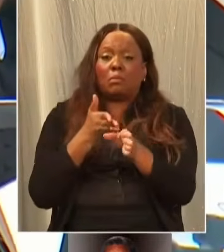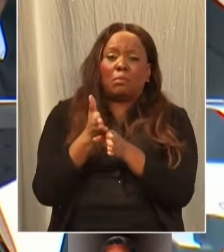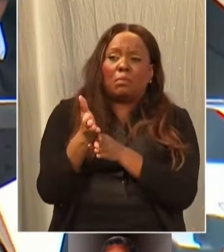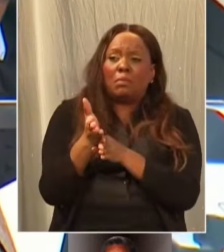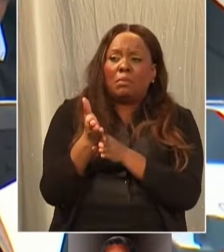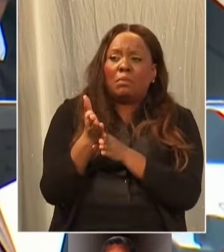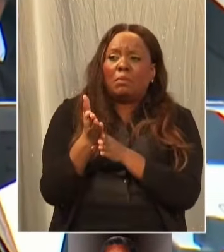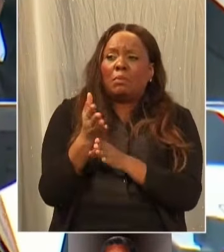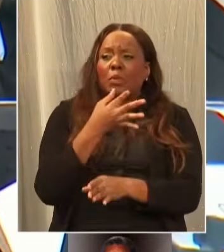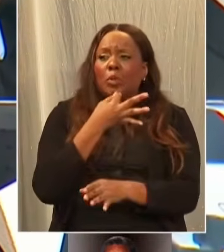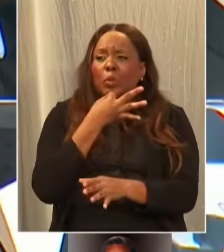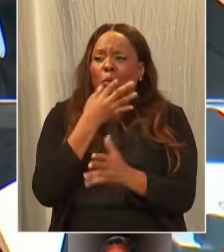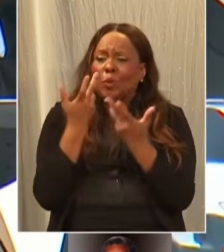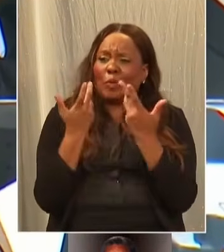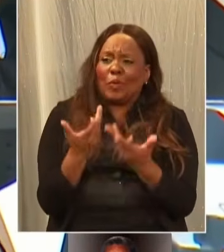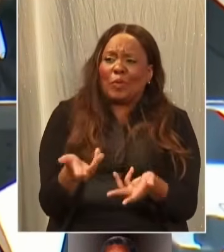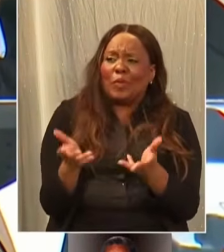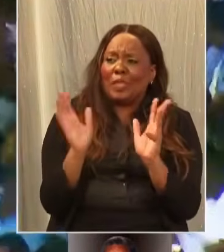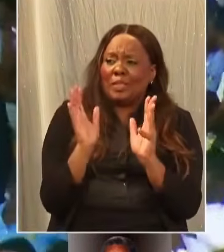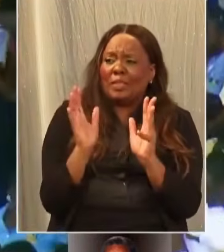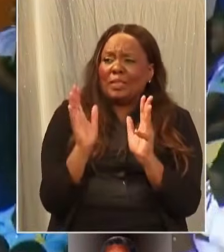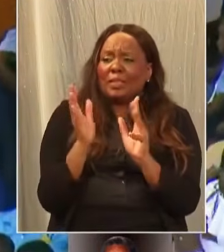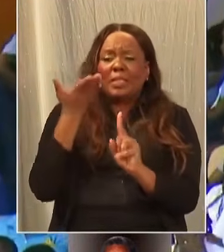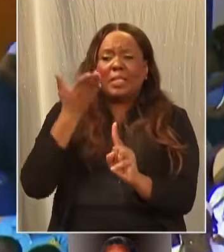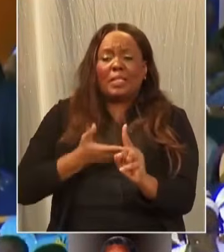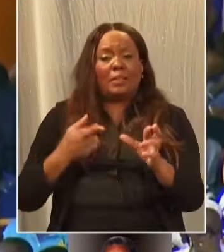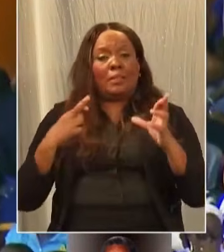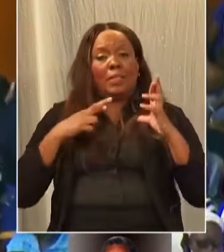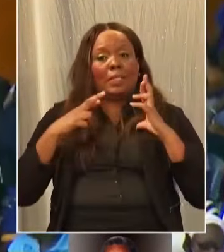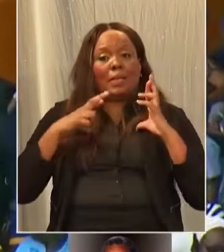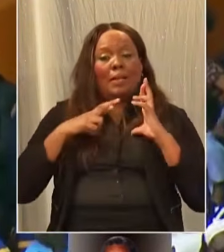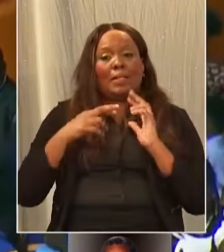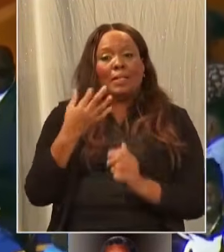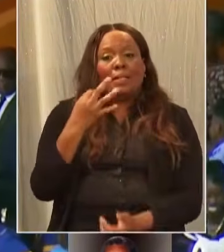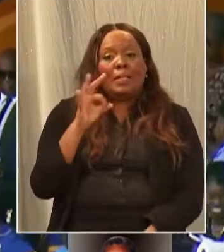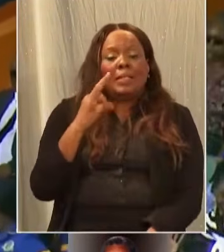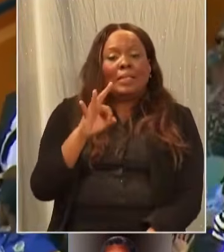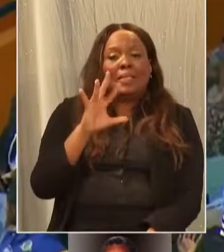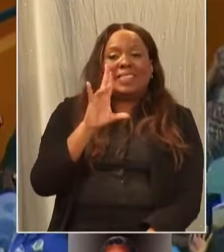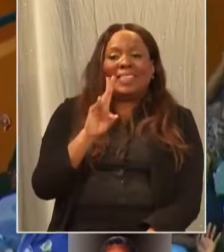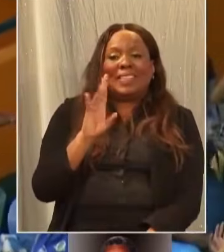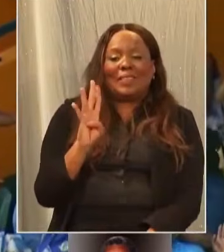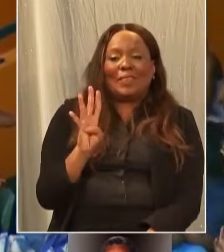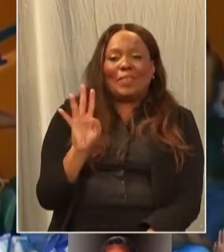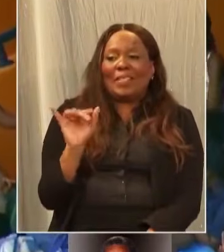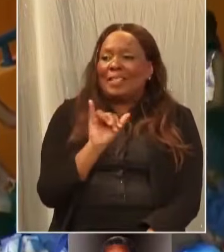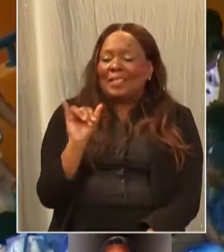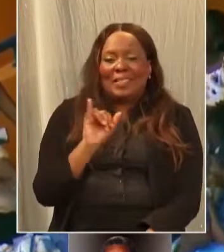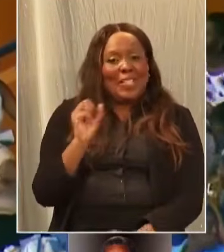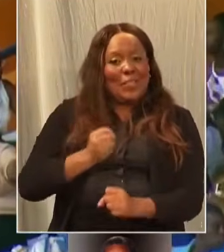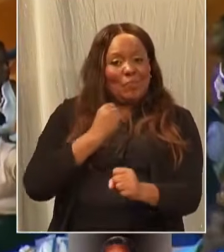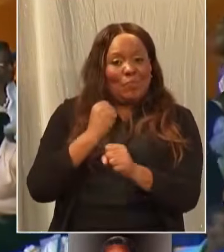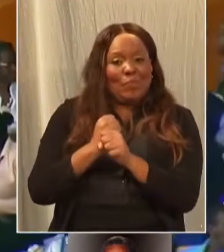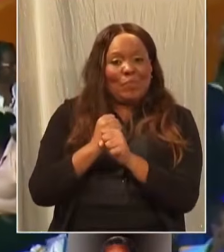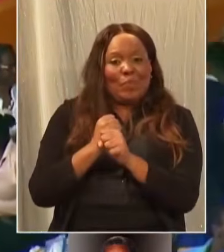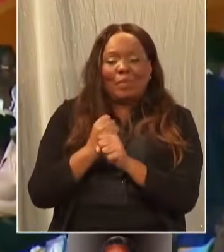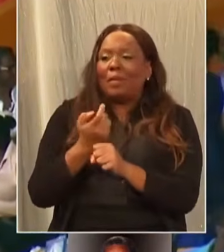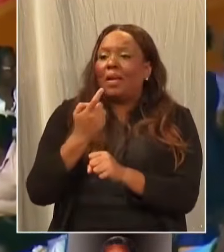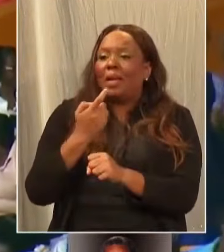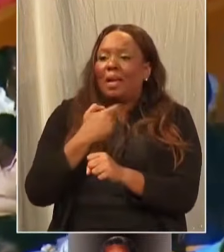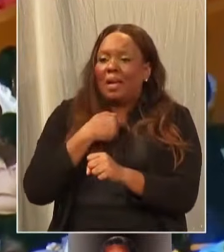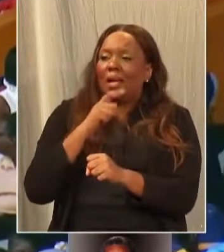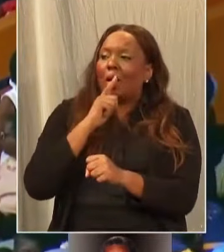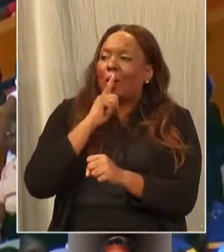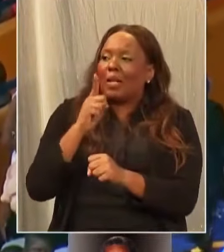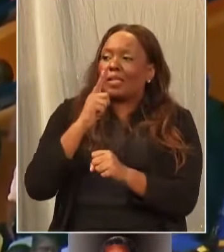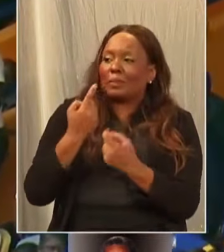the conclusion. He retired in 1974, the very year I succeeded Rohan Kanai as